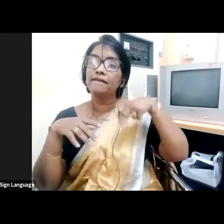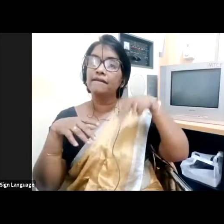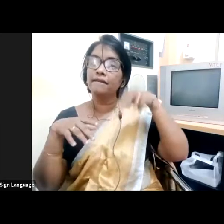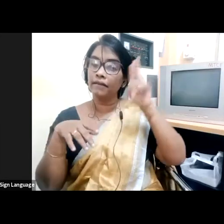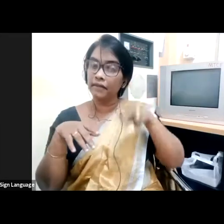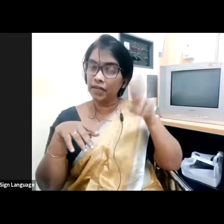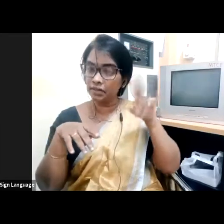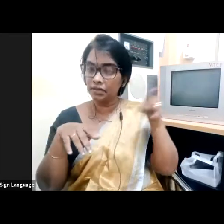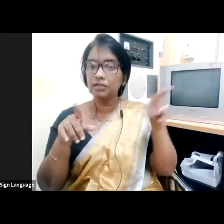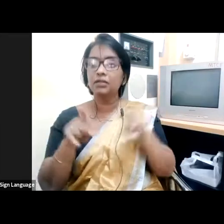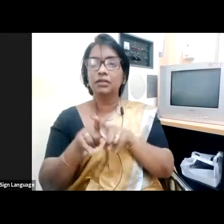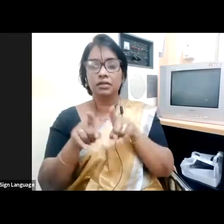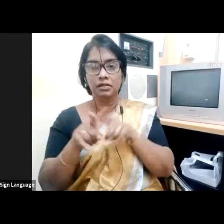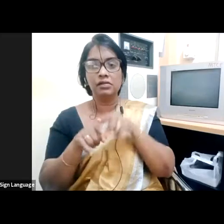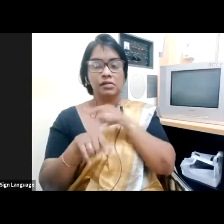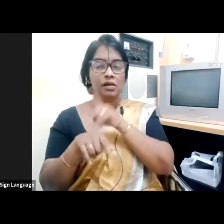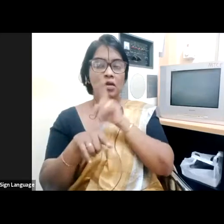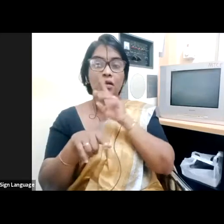I will explain,